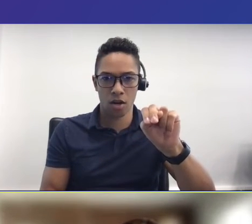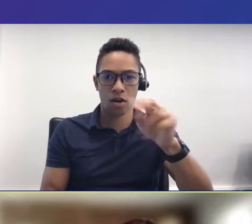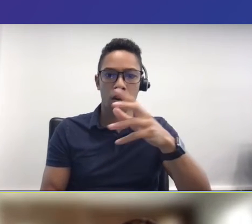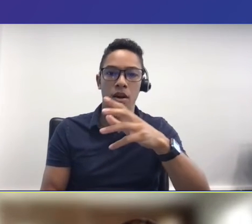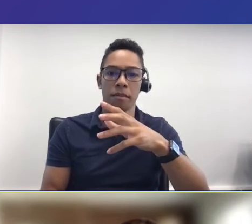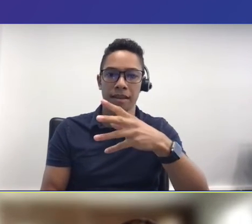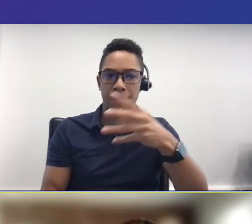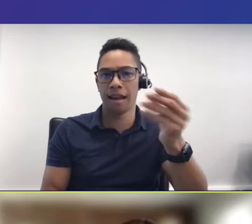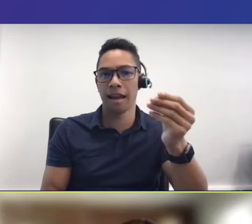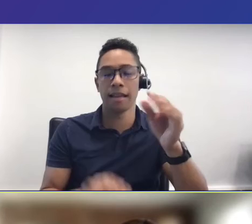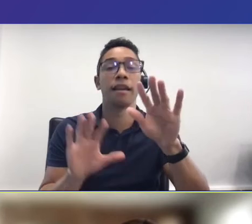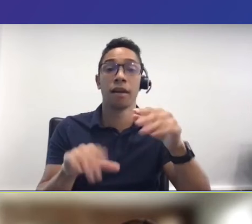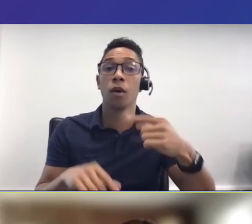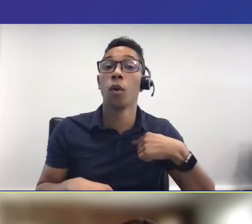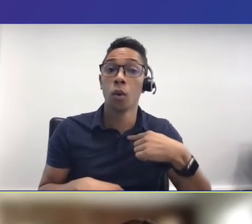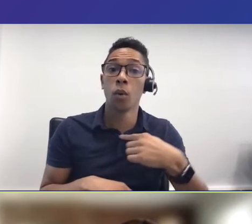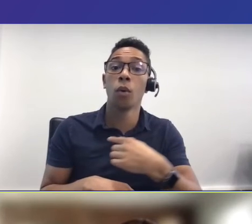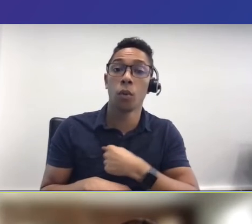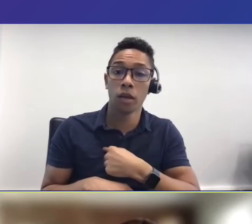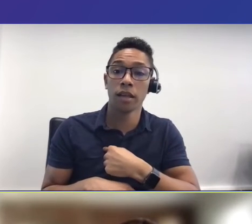and we